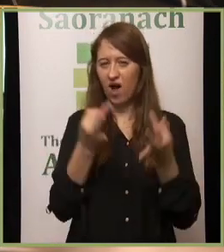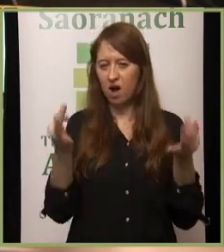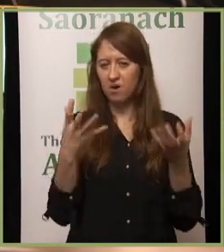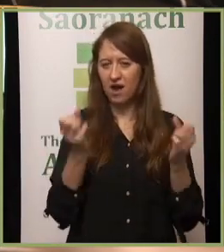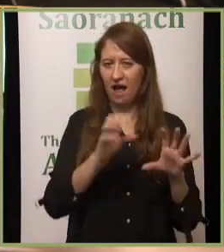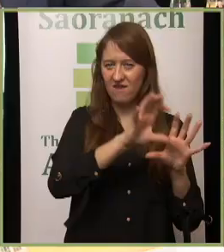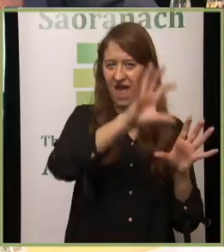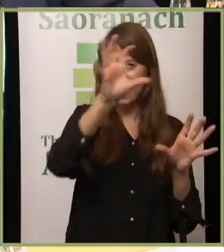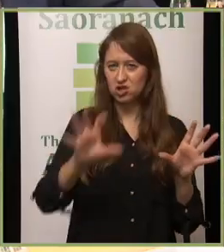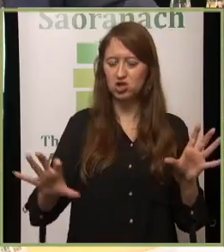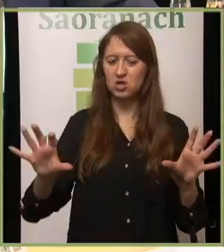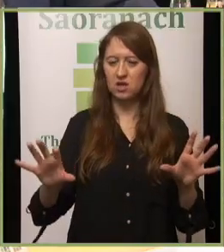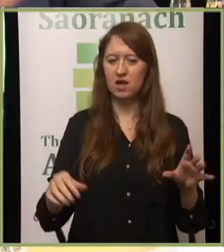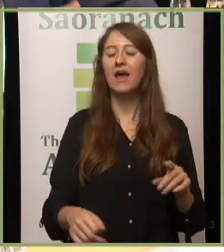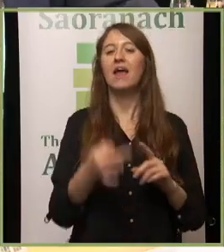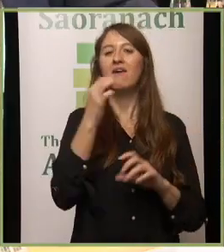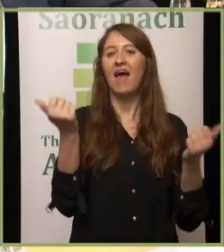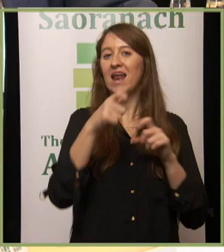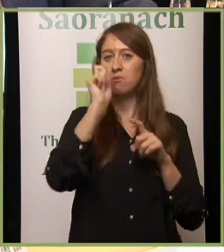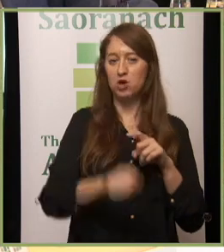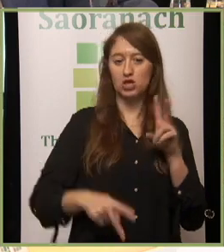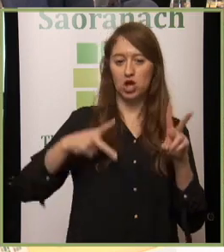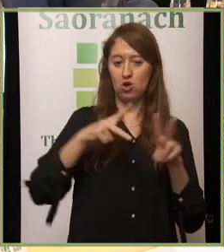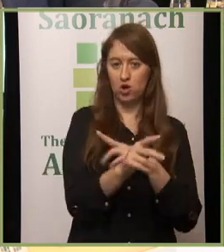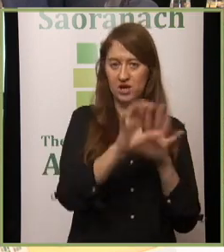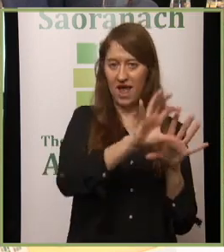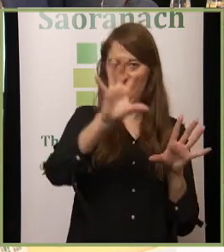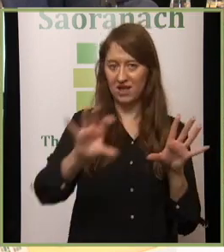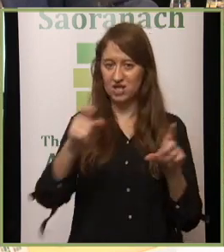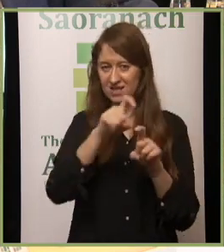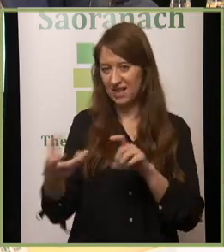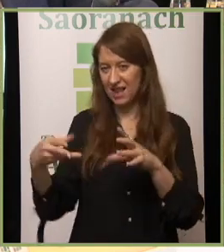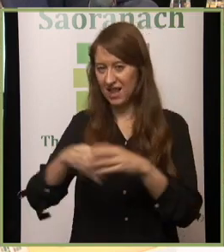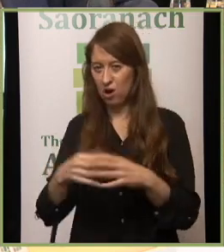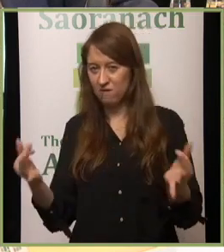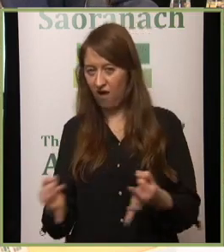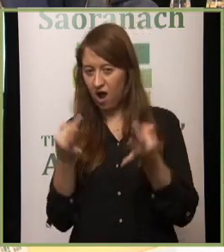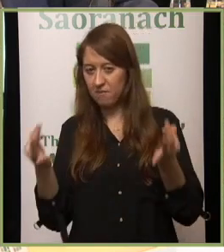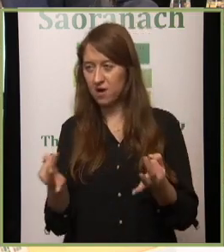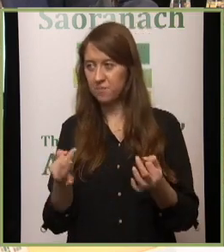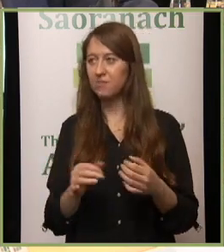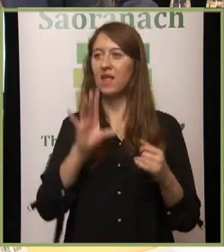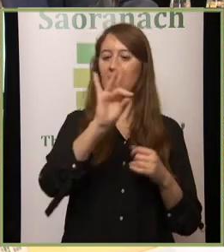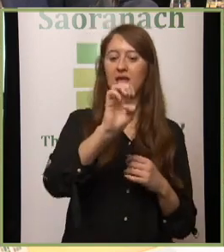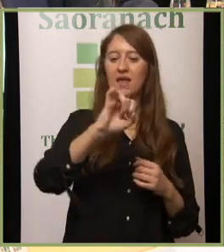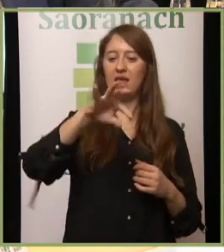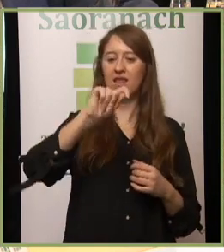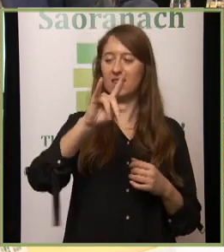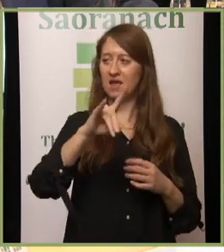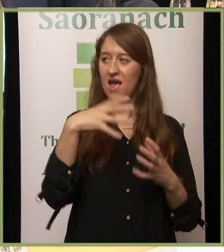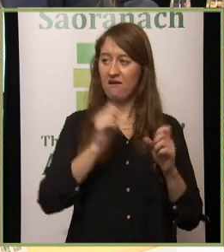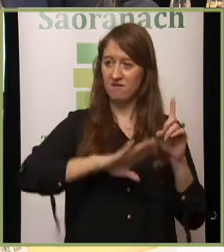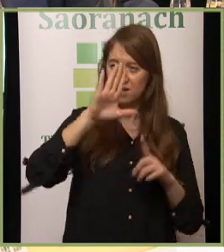Yeah, but if it's anyone cutting hedges, it's still farmers. That's, okay, so Keith had his hand up, and then Kenneth, and then